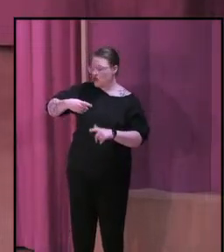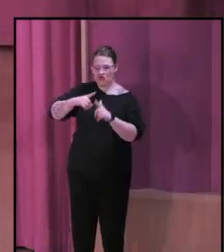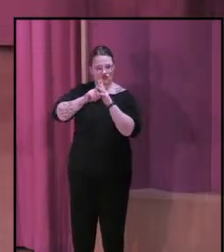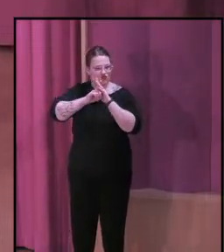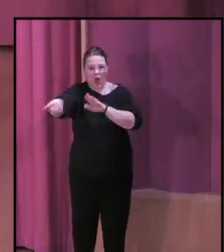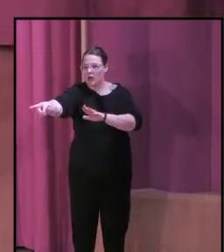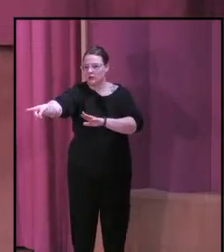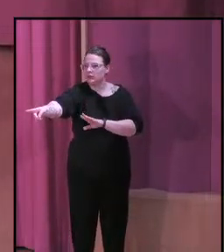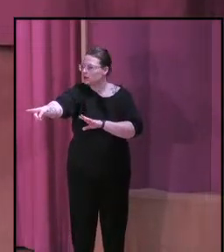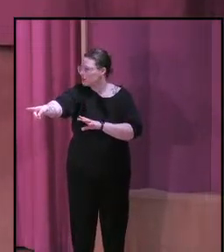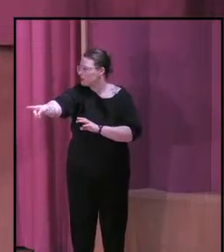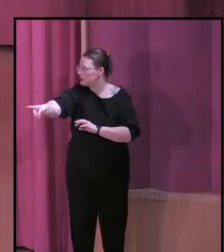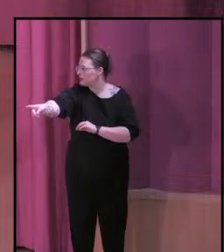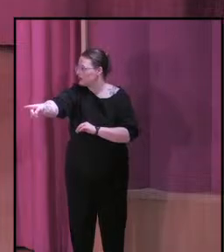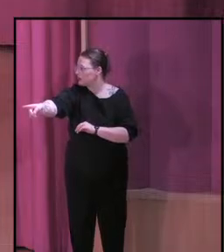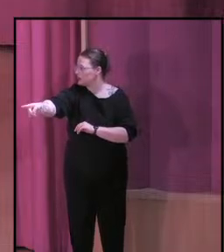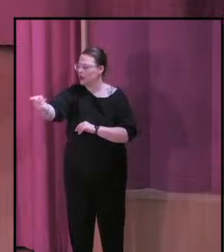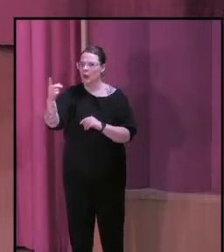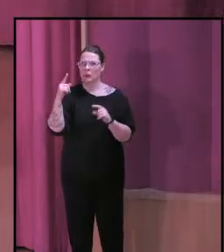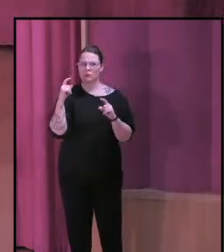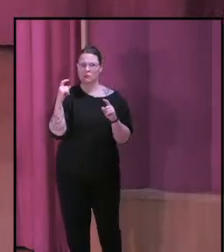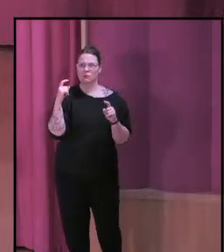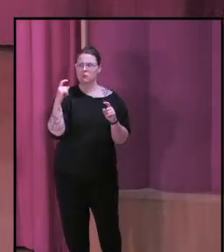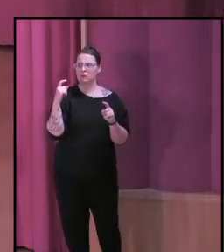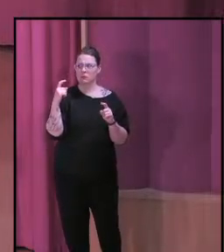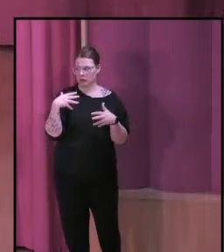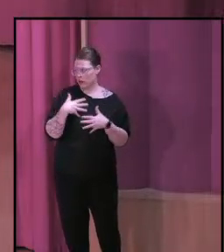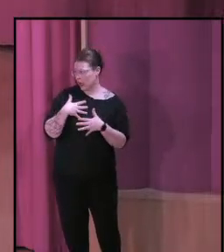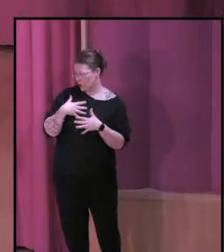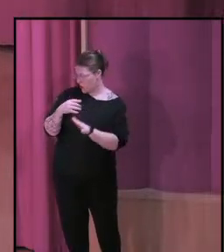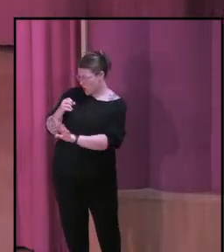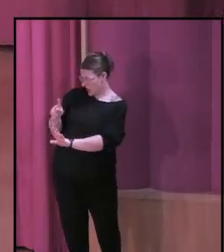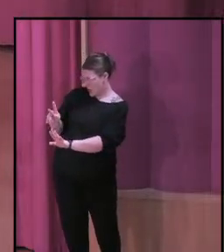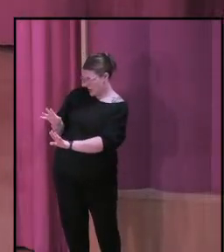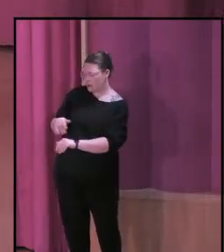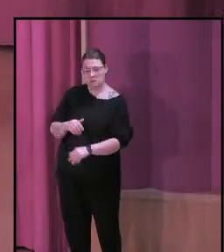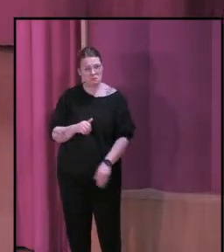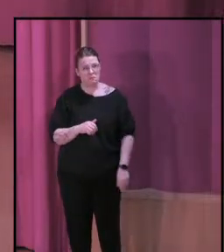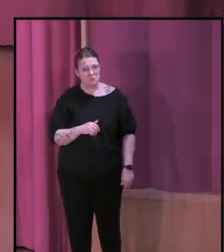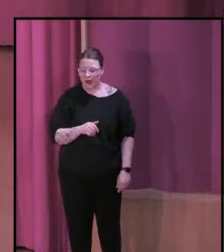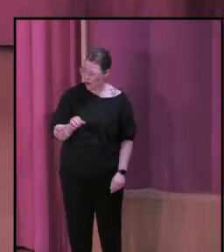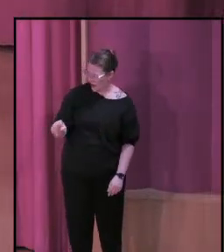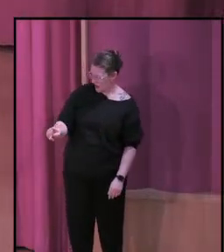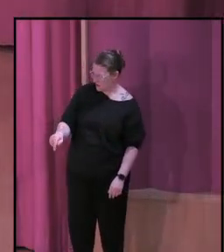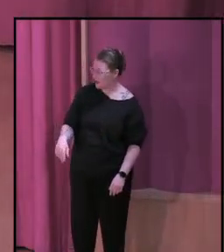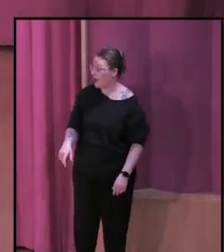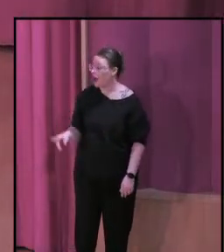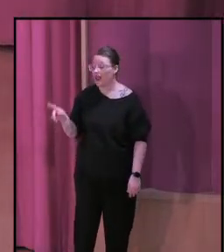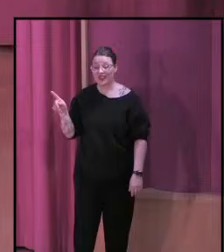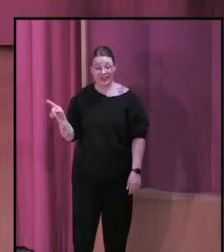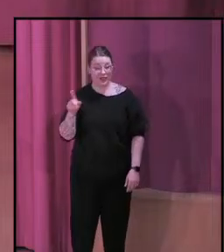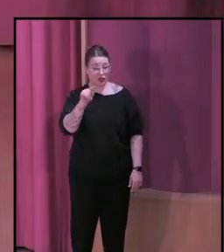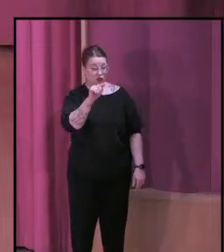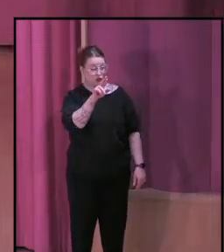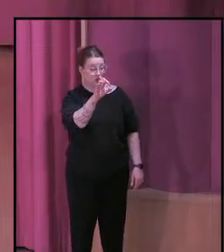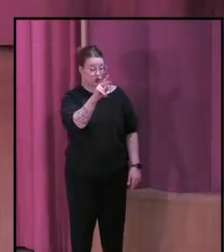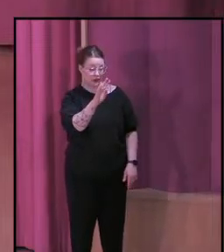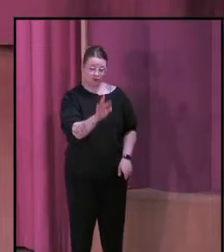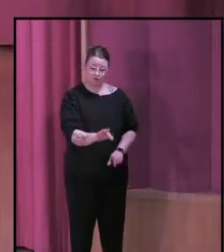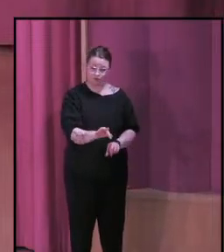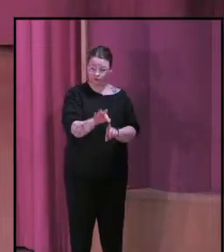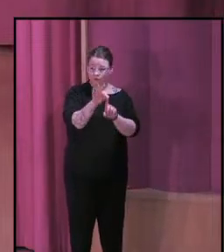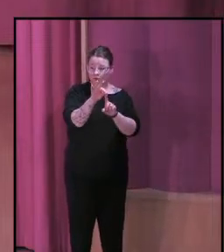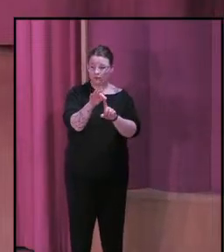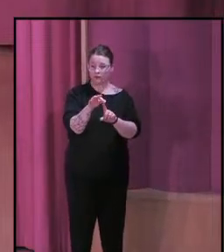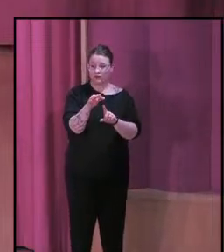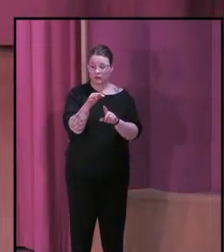wind. You're looking a little freaked out. You going to be okay? Yeah. Okay. So what sets this trick apart from any other combination